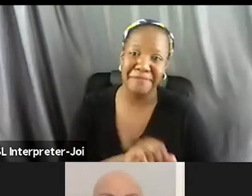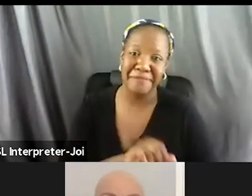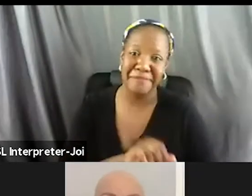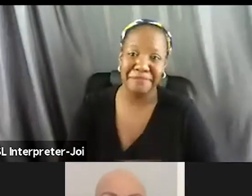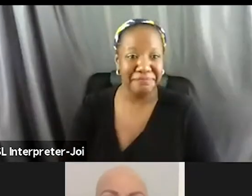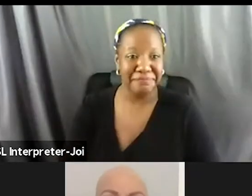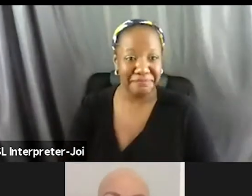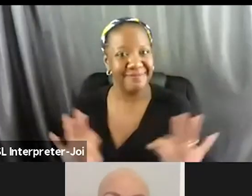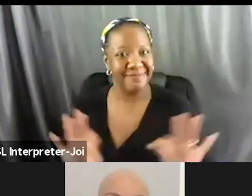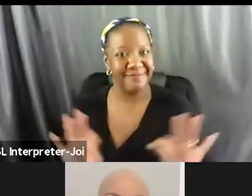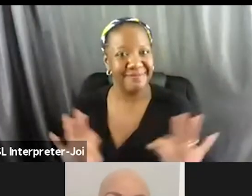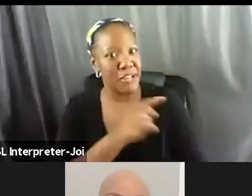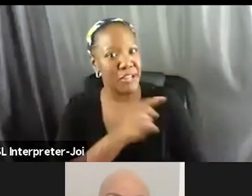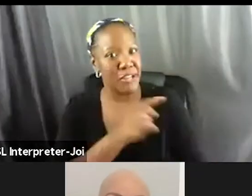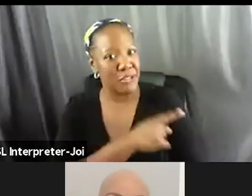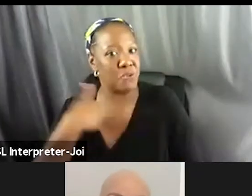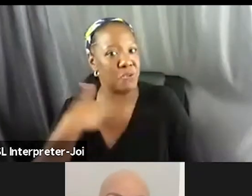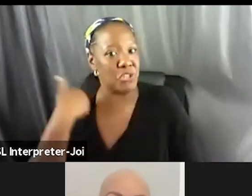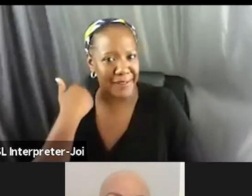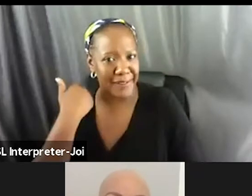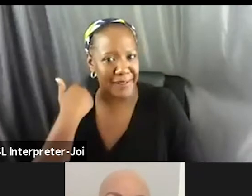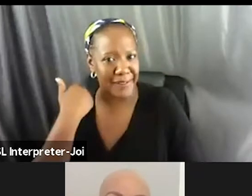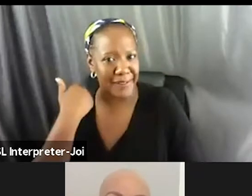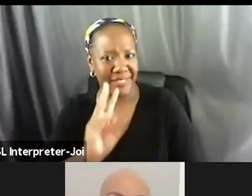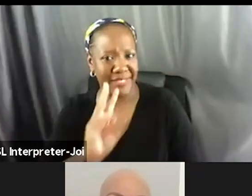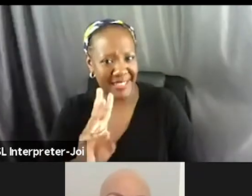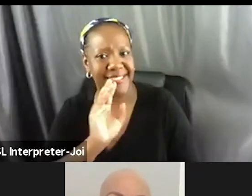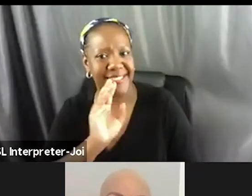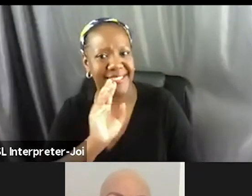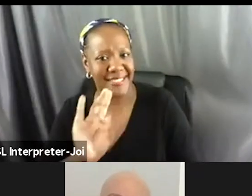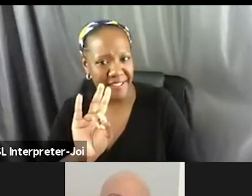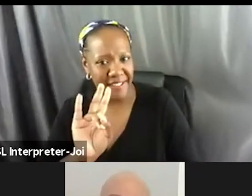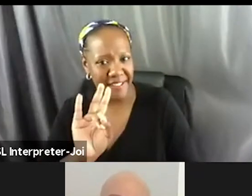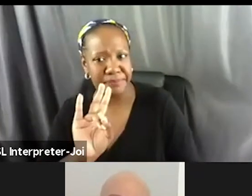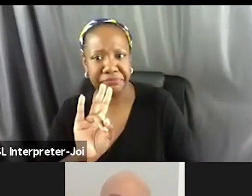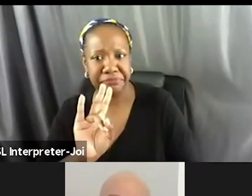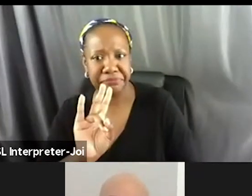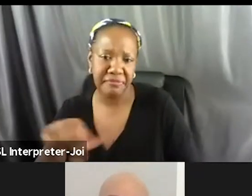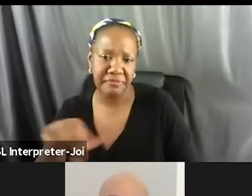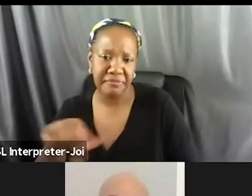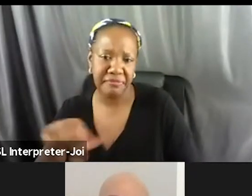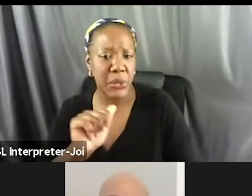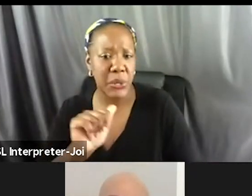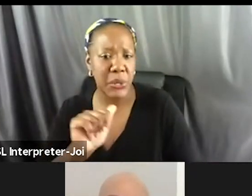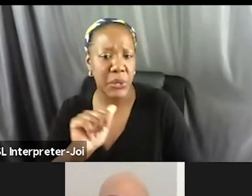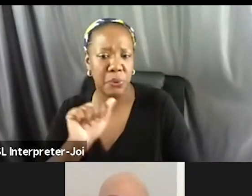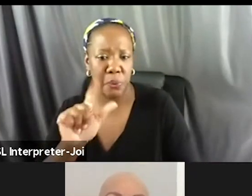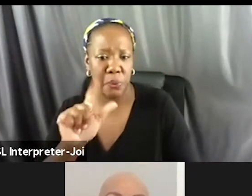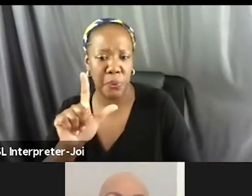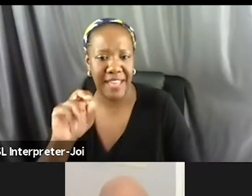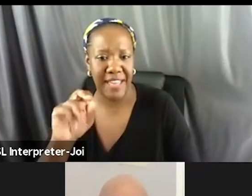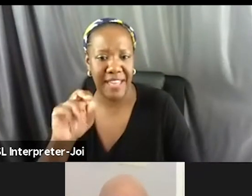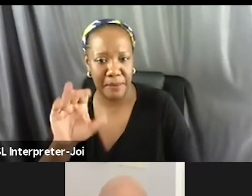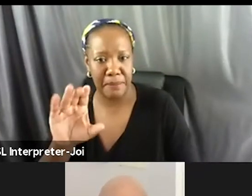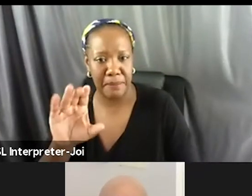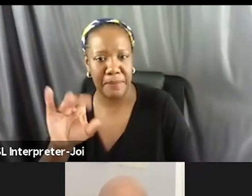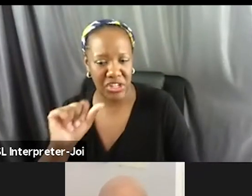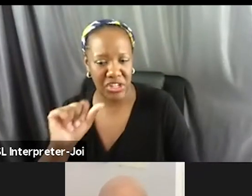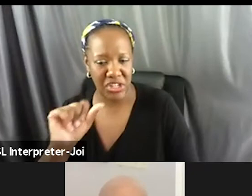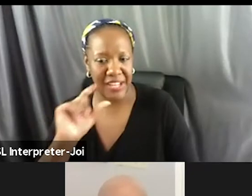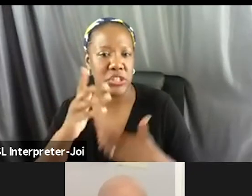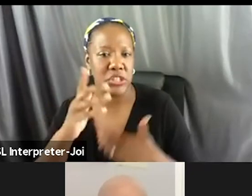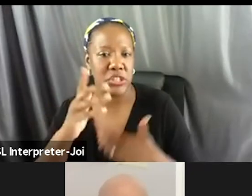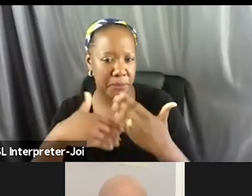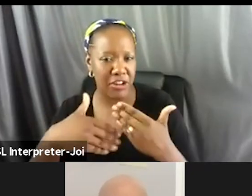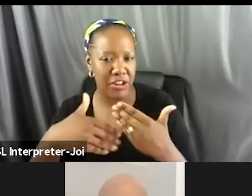she was younger, right? When she was 6 and 7. And I'm sure those of you with alopecia know, you know, there's sort of this progression of treatments,